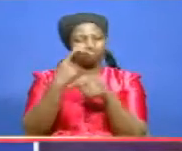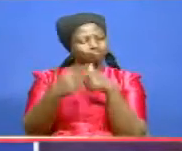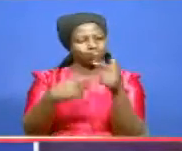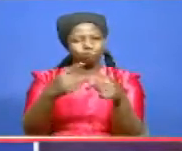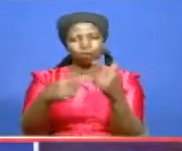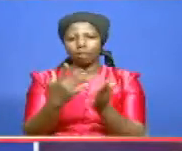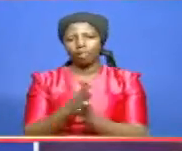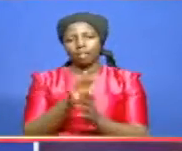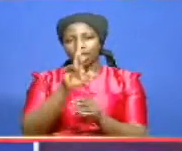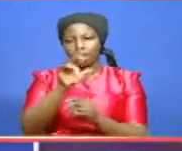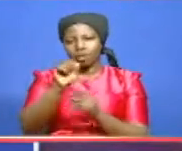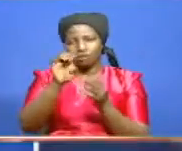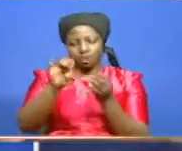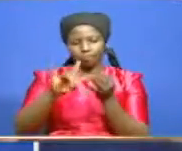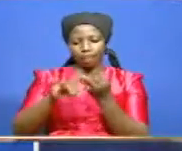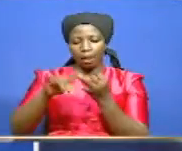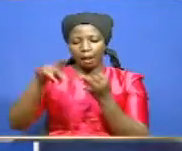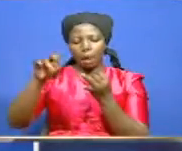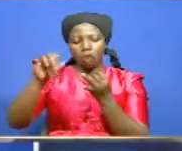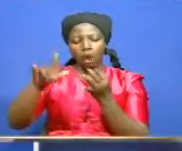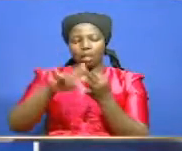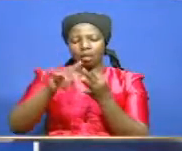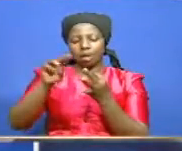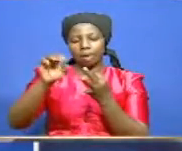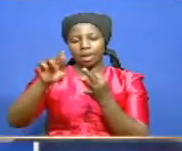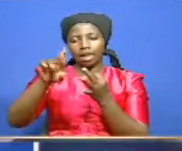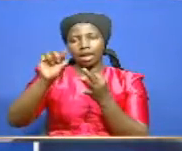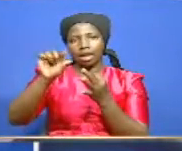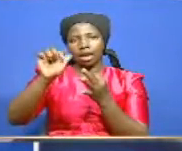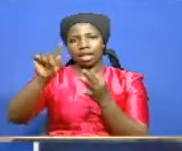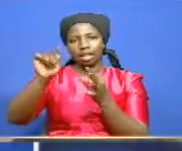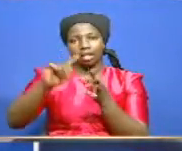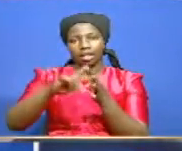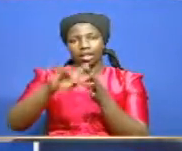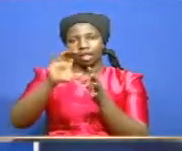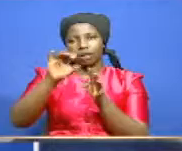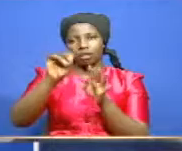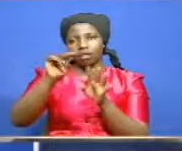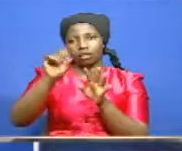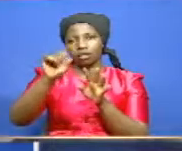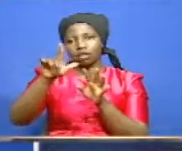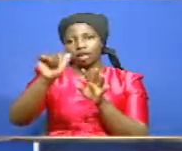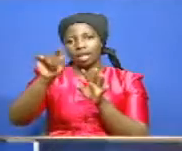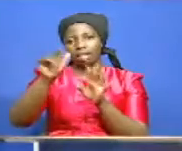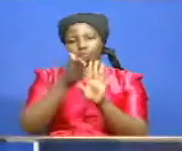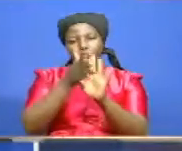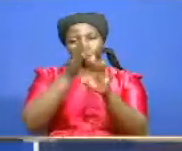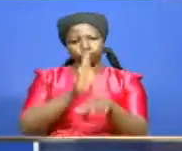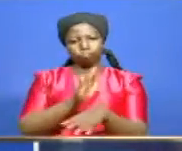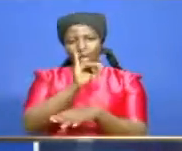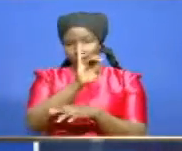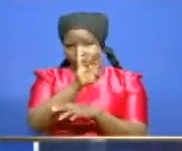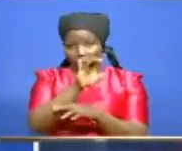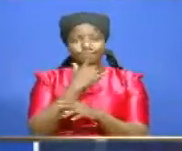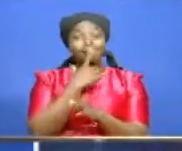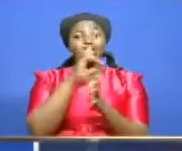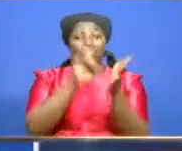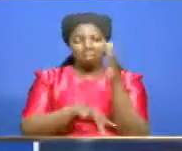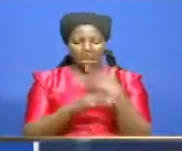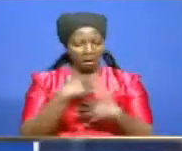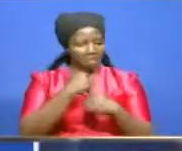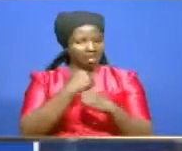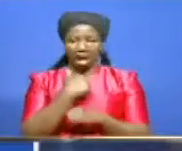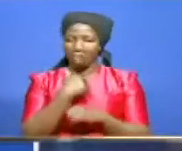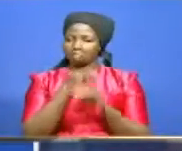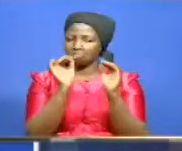Paul Kurgat, Margaret Mwachanya, and Consolata Nkatha Maina resigned from IEBC, citing lack of confidence in the